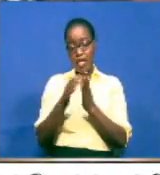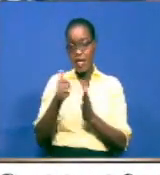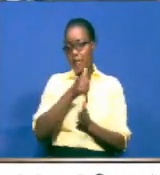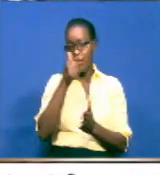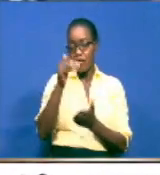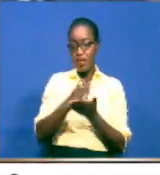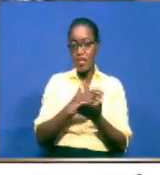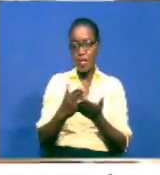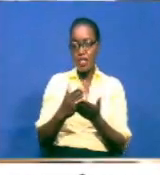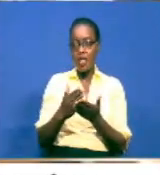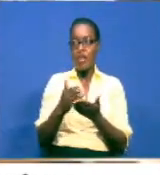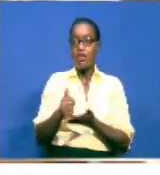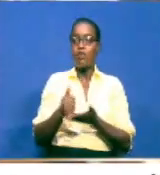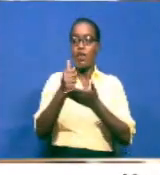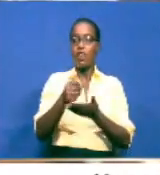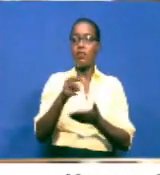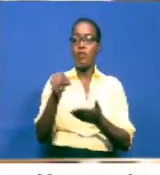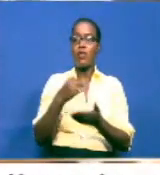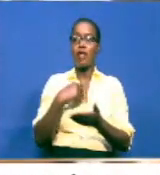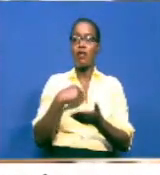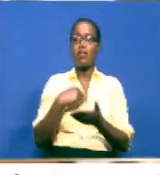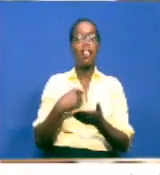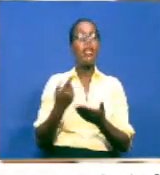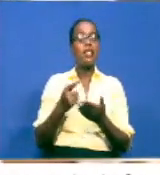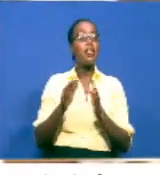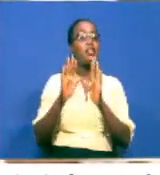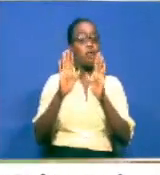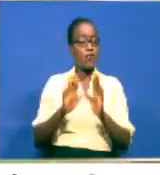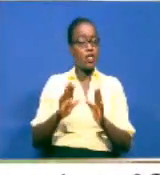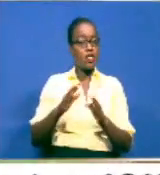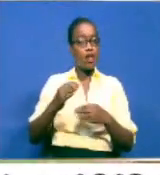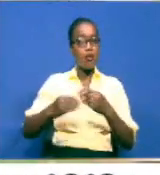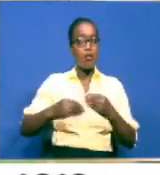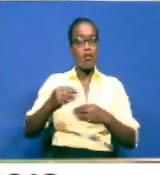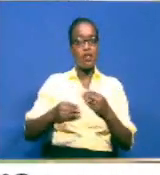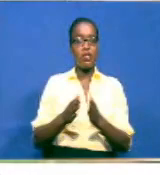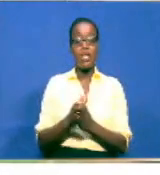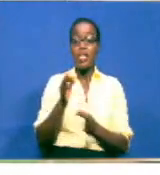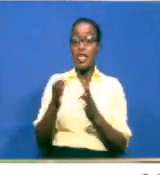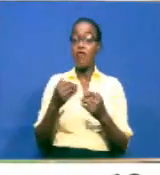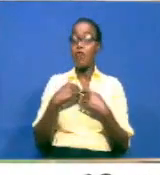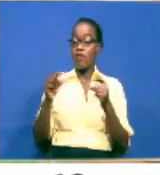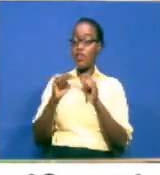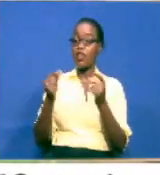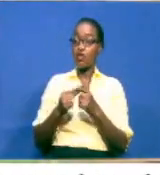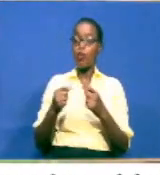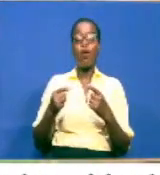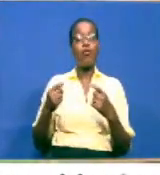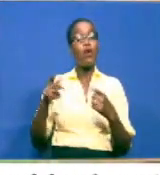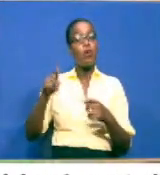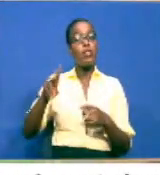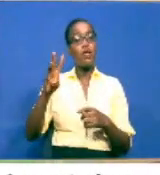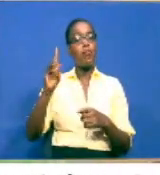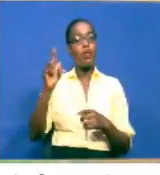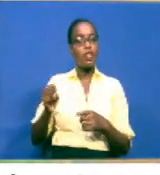sector players to aid them in getting the necessary raw materials. If you have a group of persons with disabilities in the community